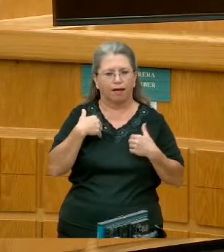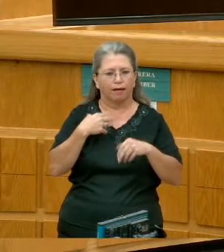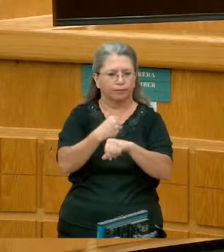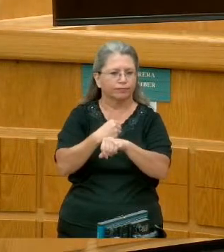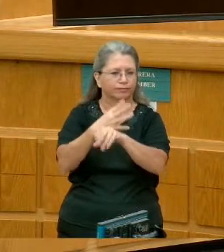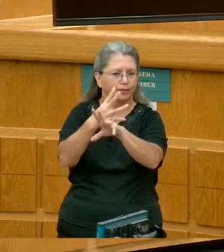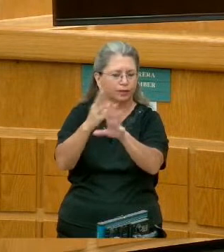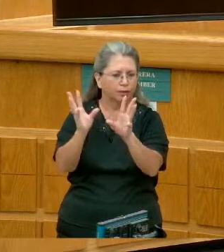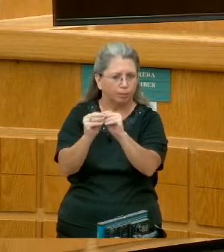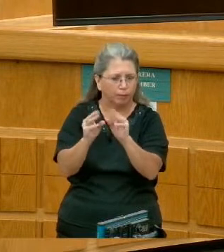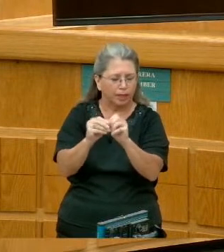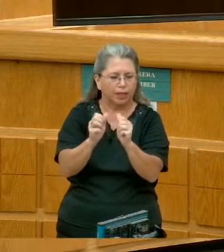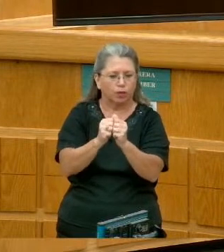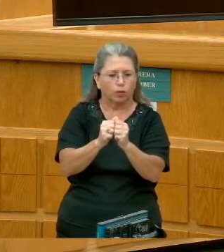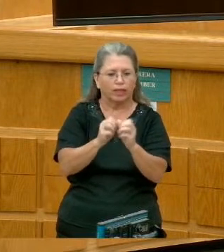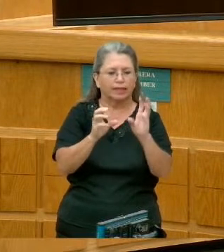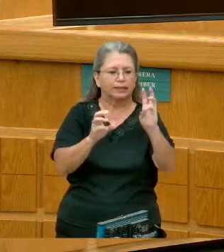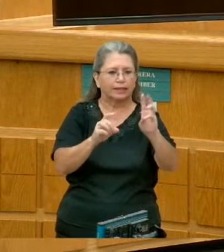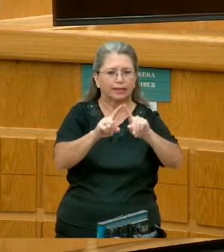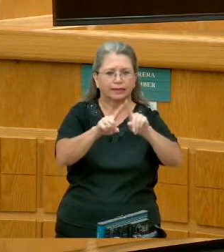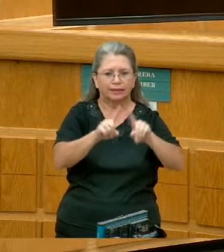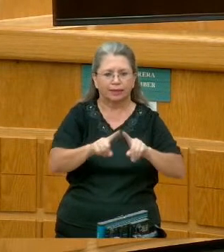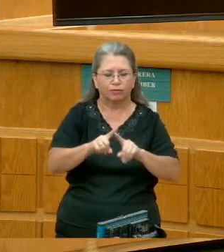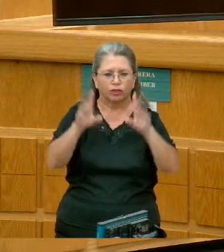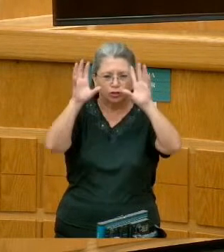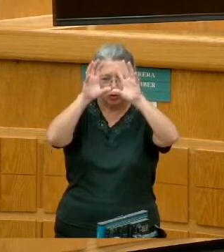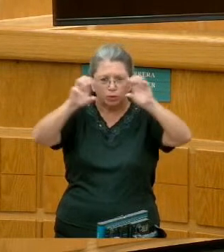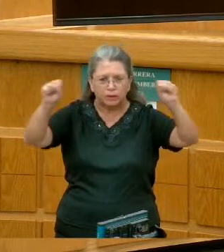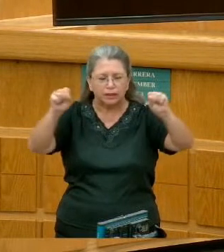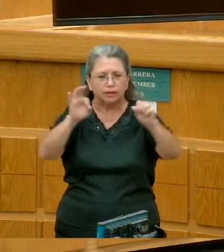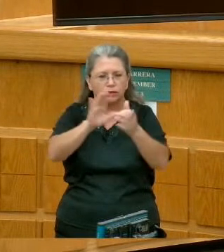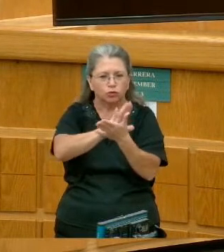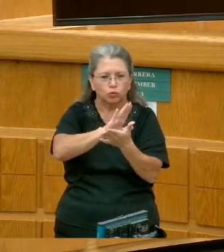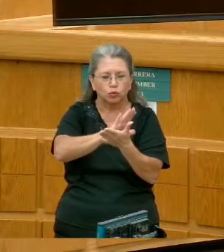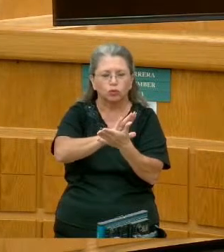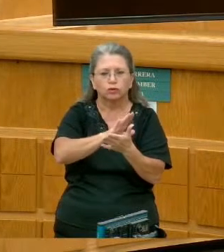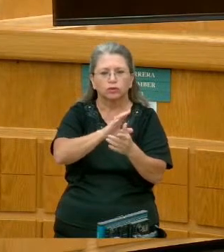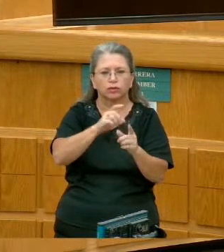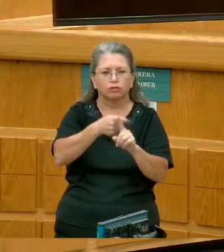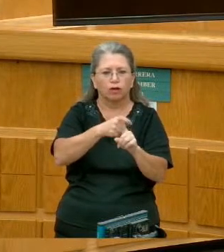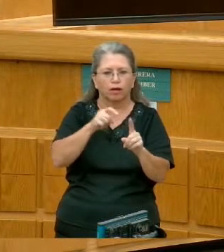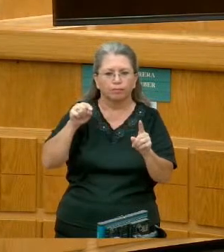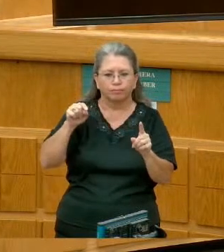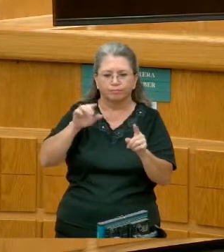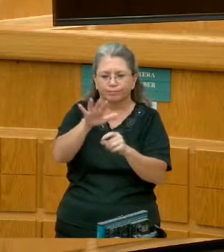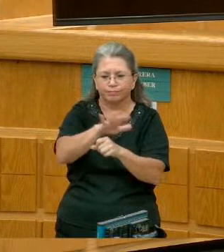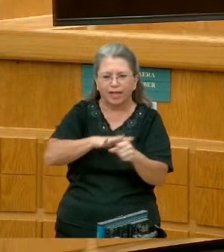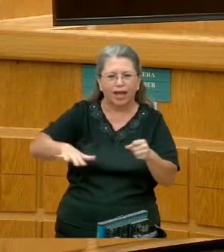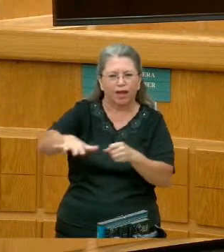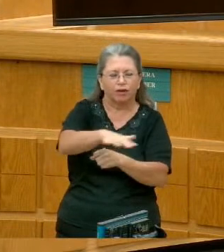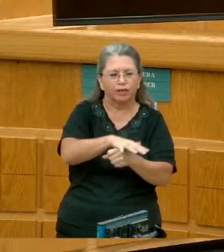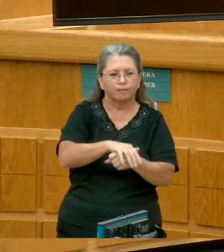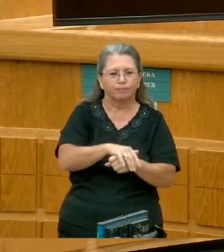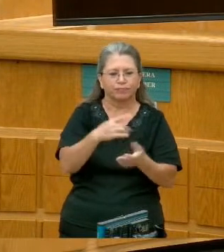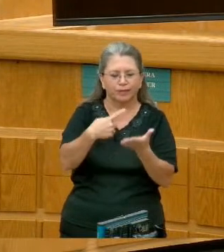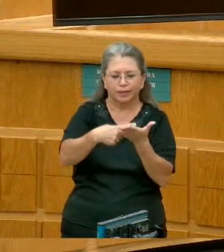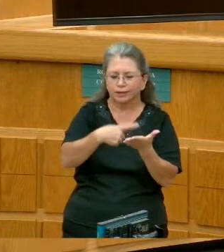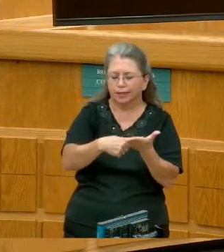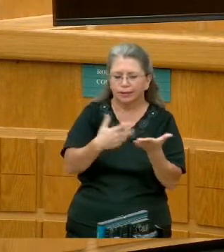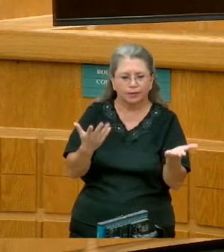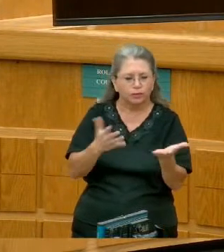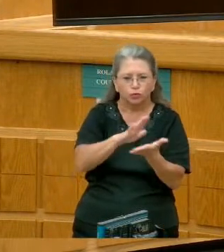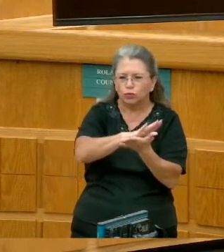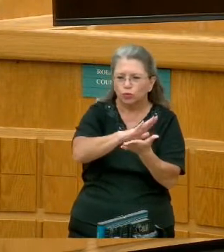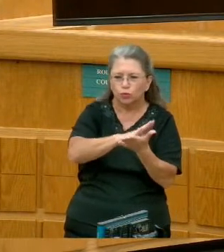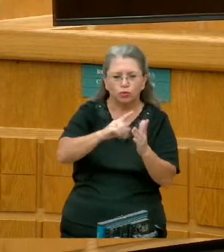our superintendents in the area to talk about that very issue, that being, what about school and the start of school, and what's that going